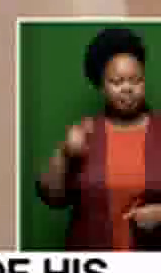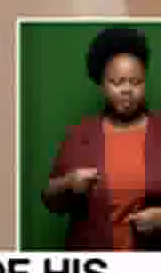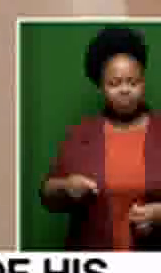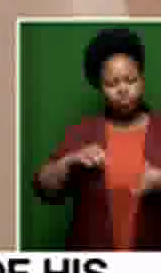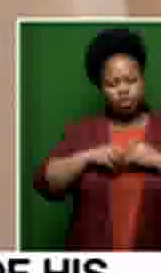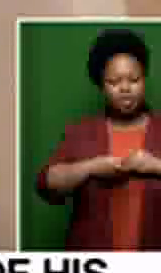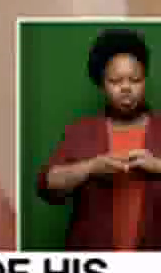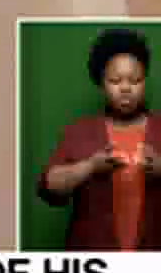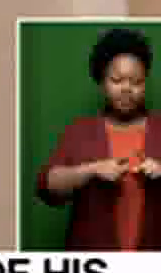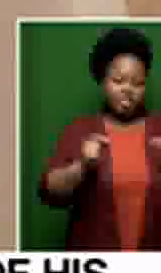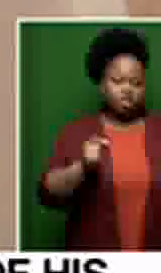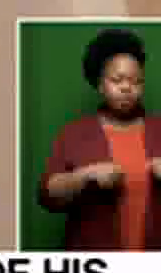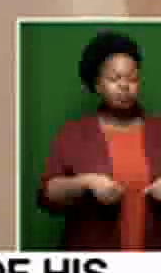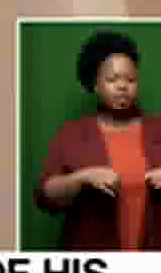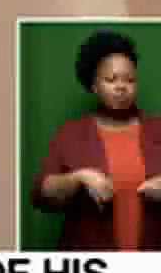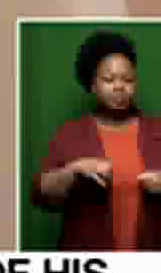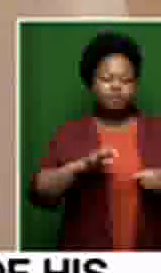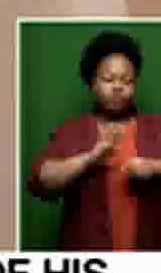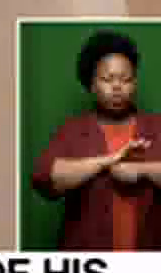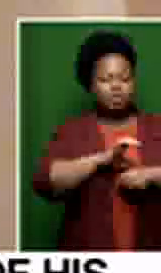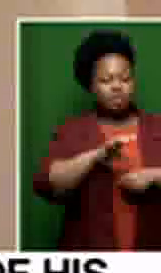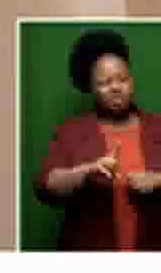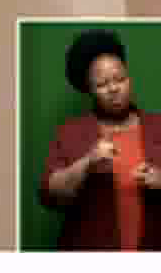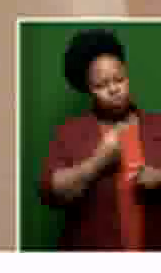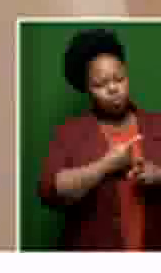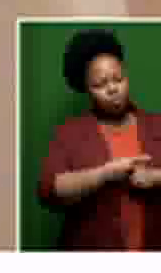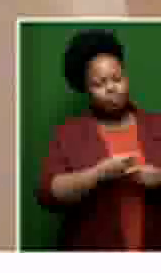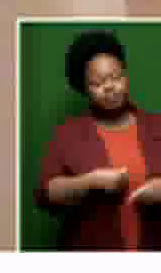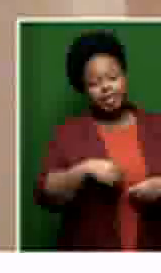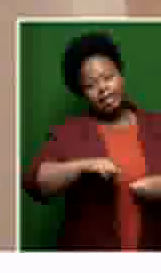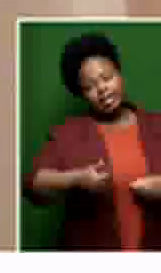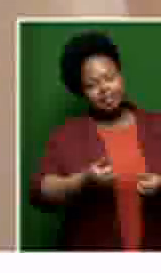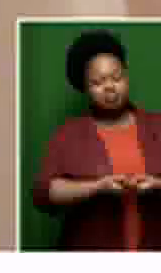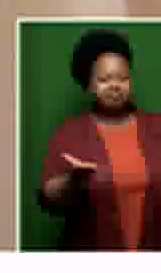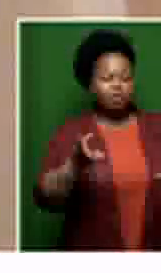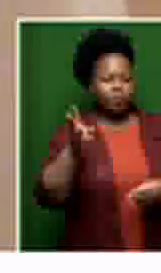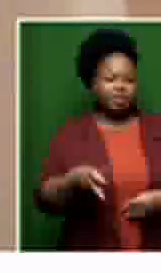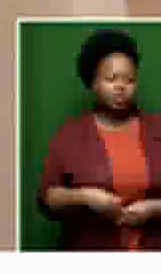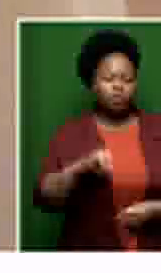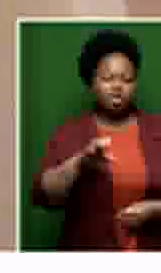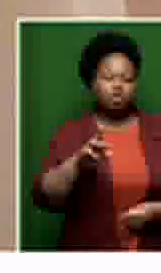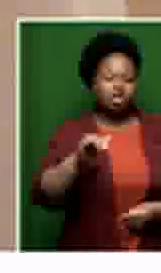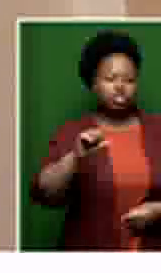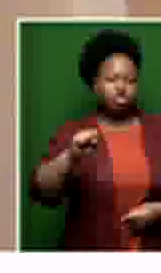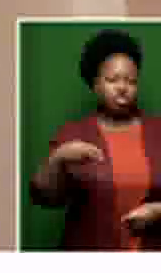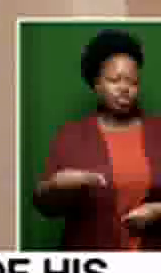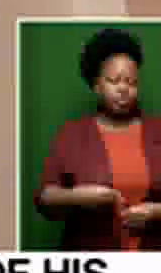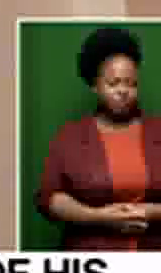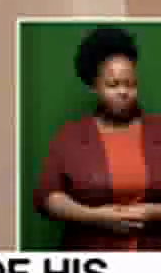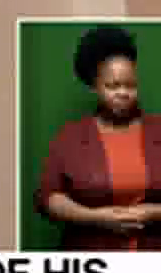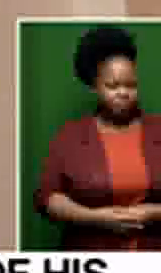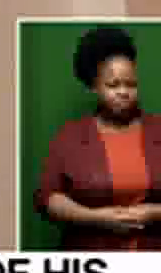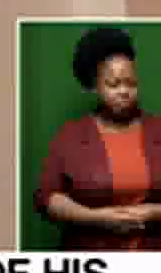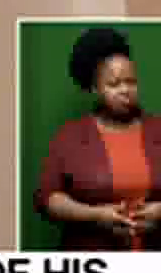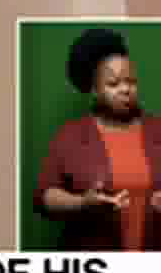finish my album up and offer that to the world next. So yeah, Crush is coming soon. Okay, and how do